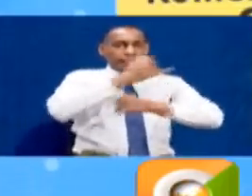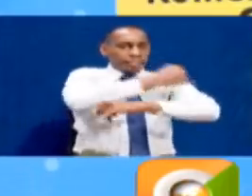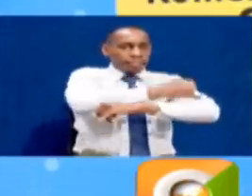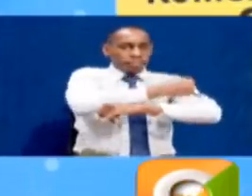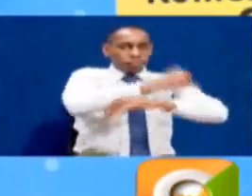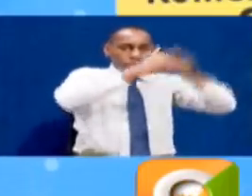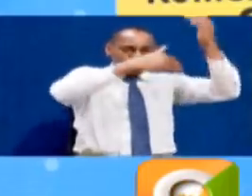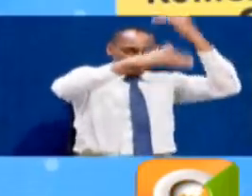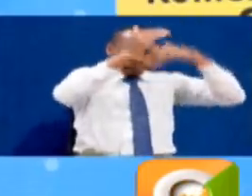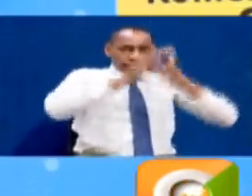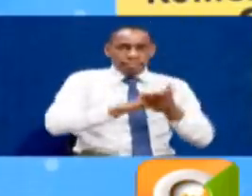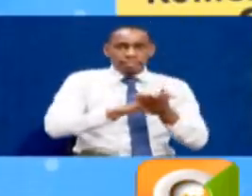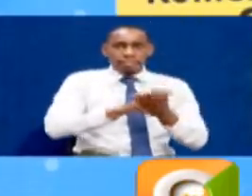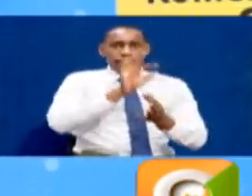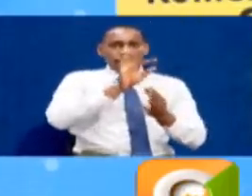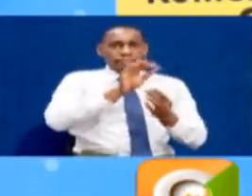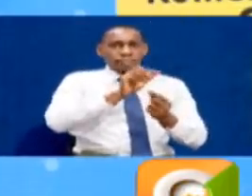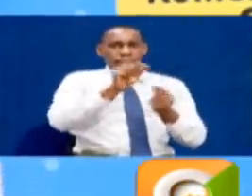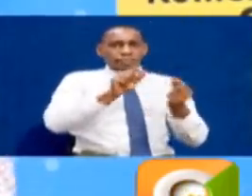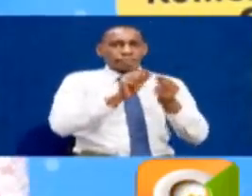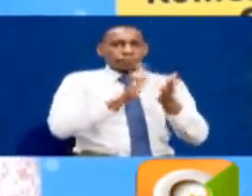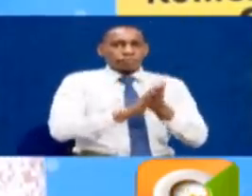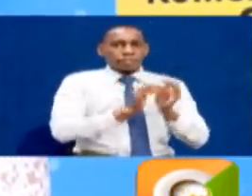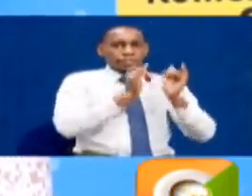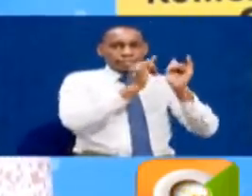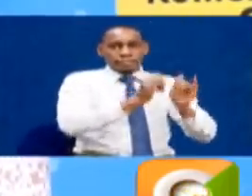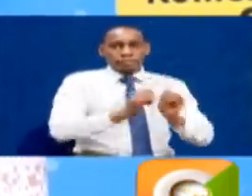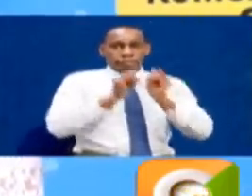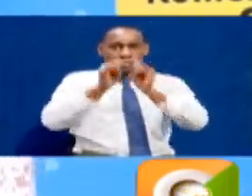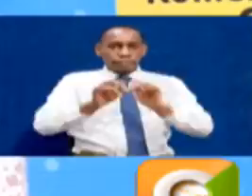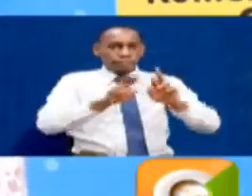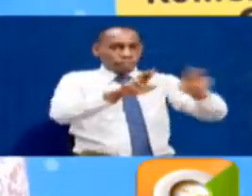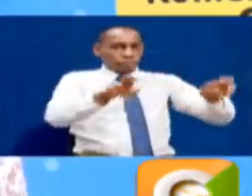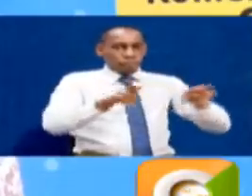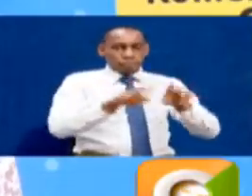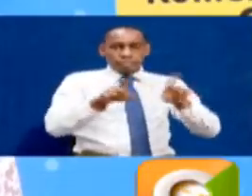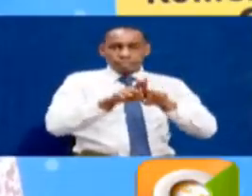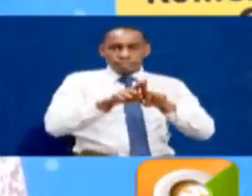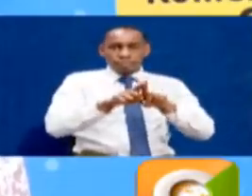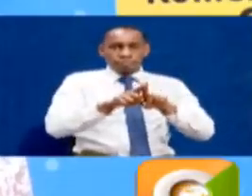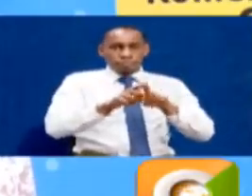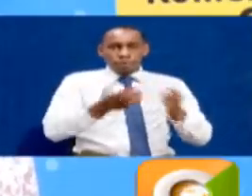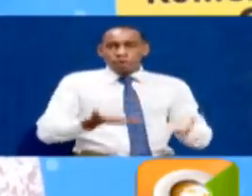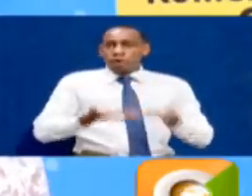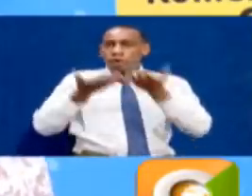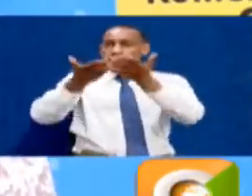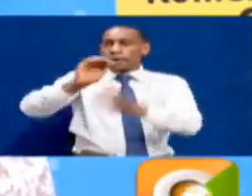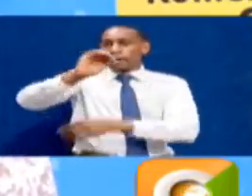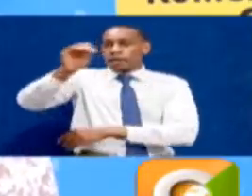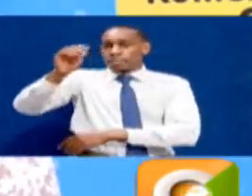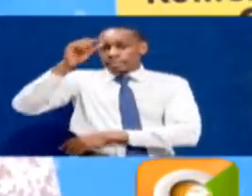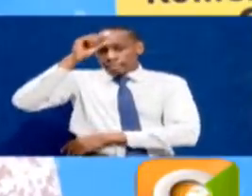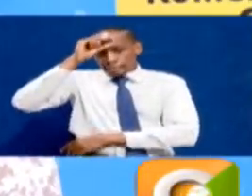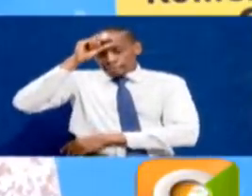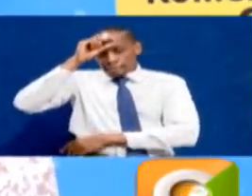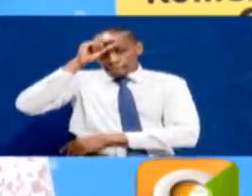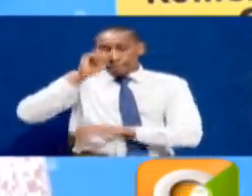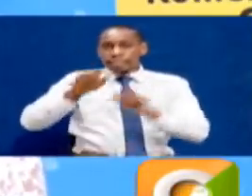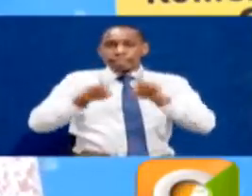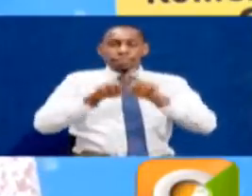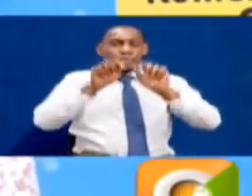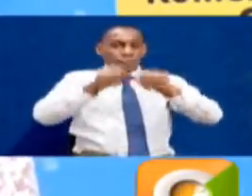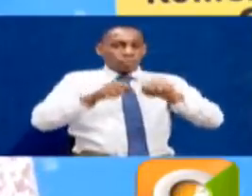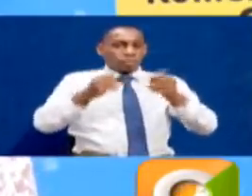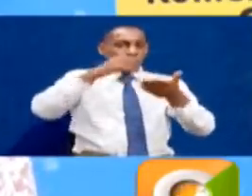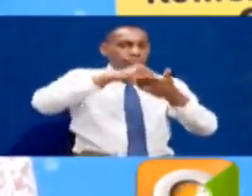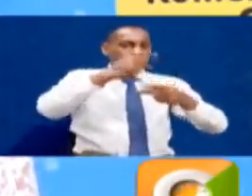of higher learning, particularly those ones with individual cubicles, to also offer themselves to the county governments so that they can also